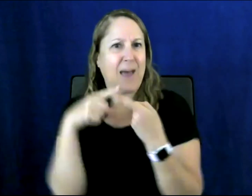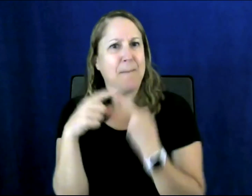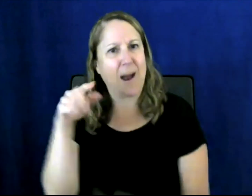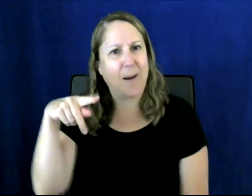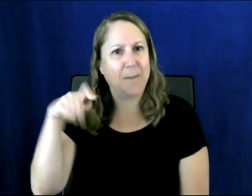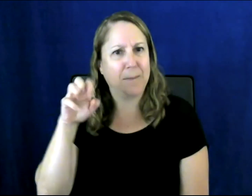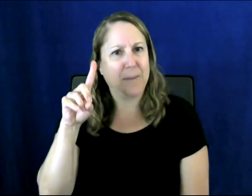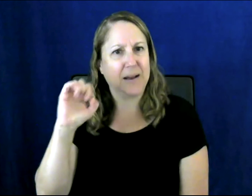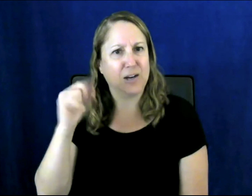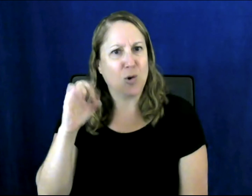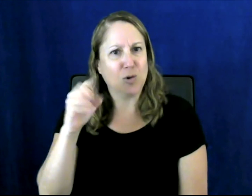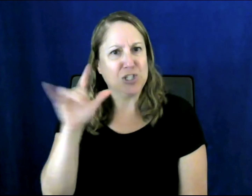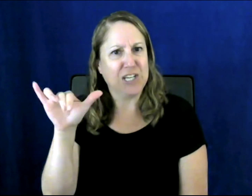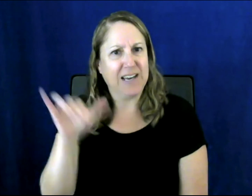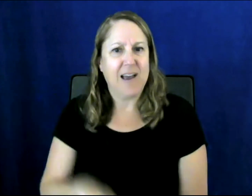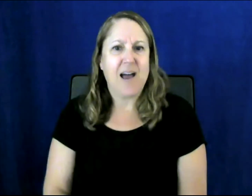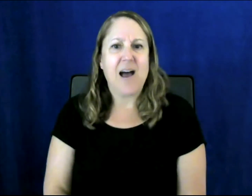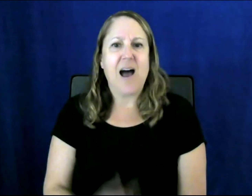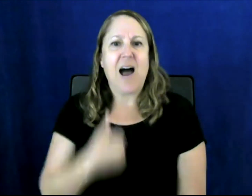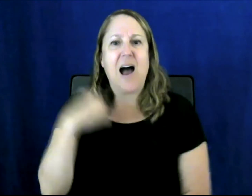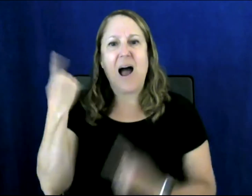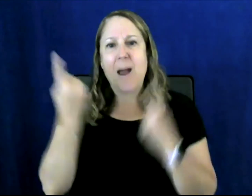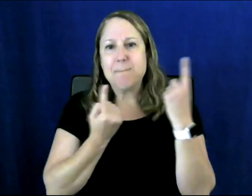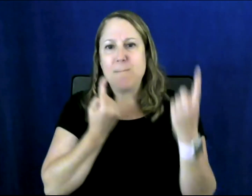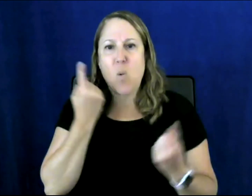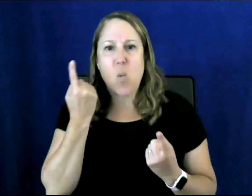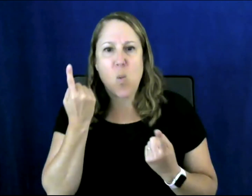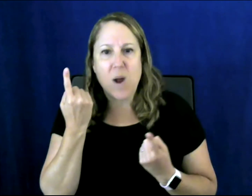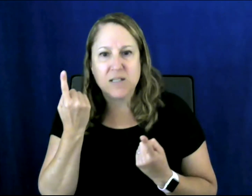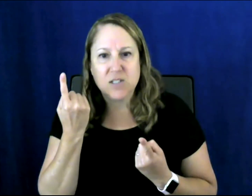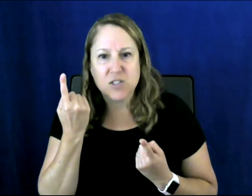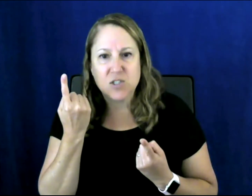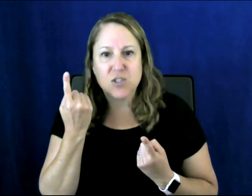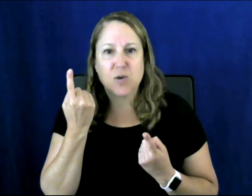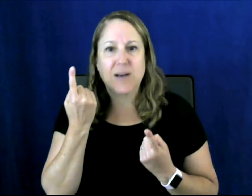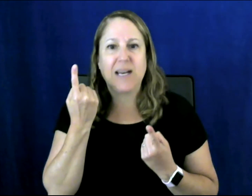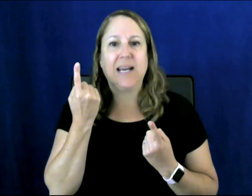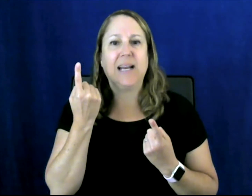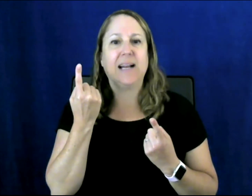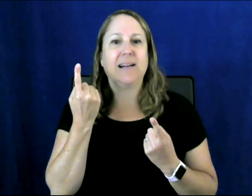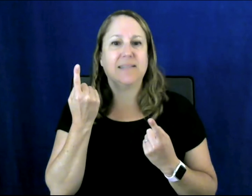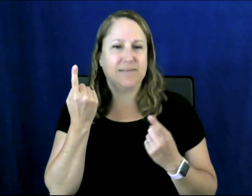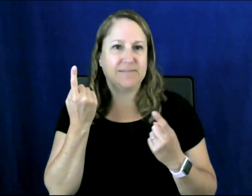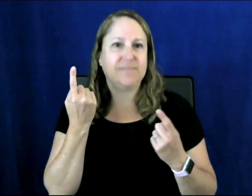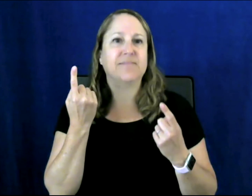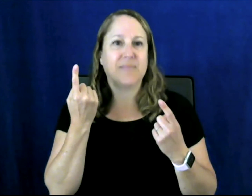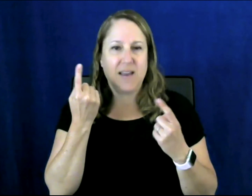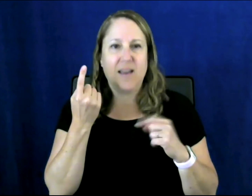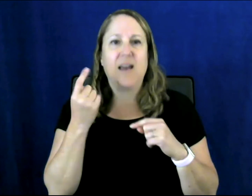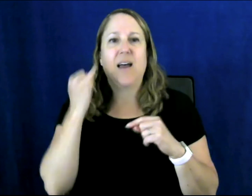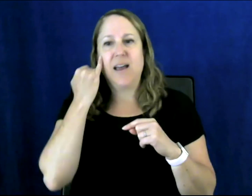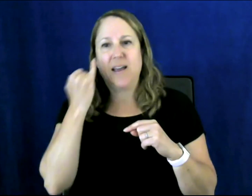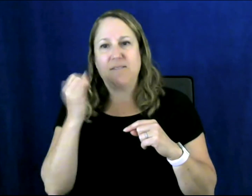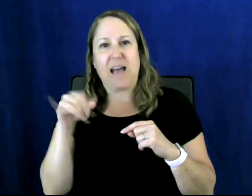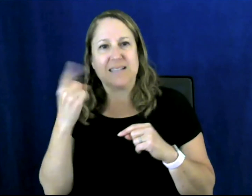I'm wondering, is this something that they record and then they just debrief afterwards? Or